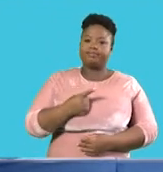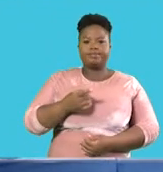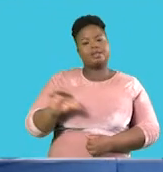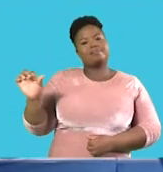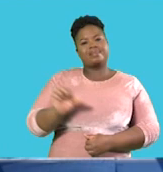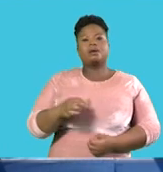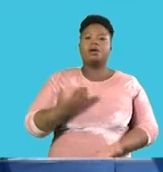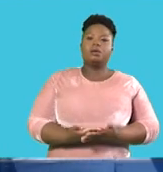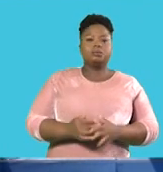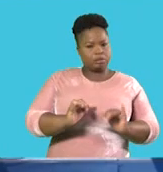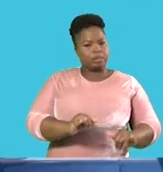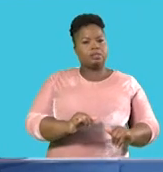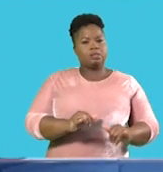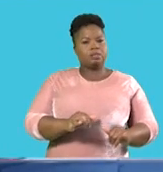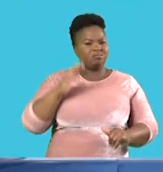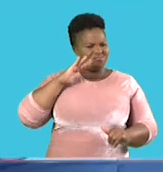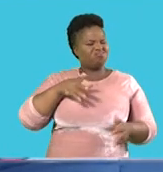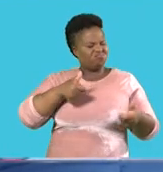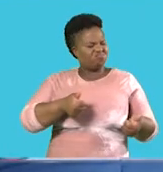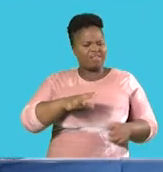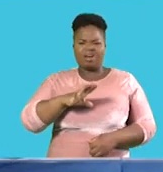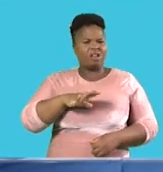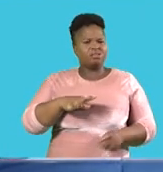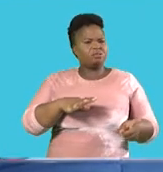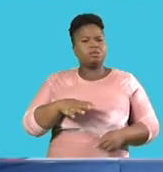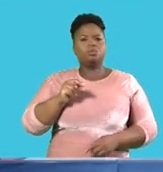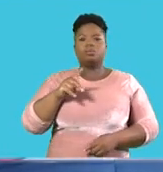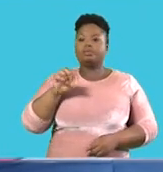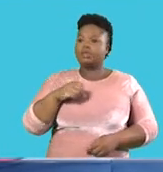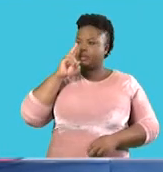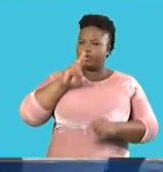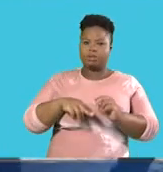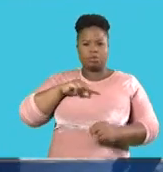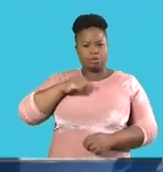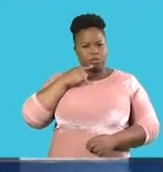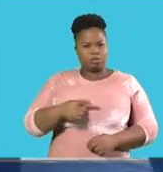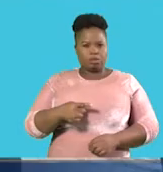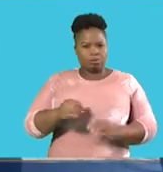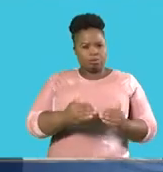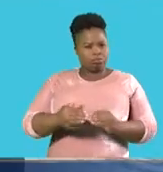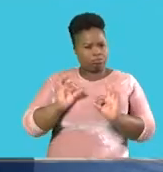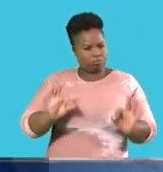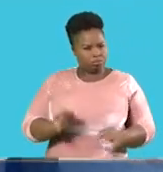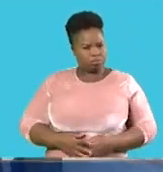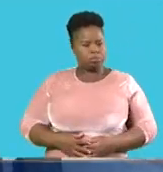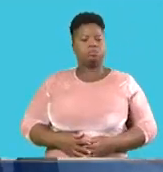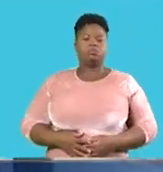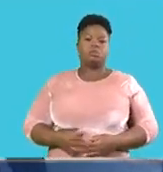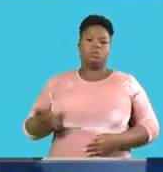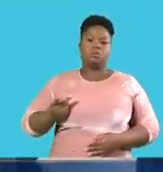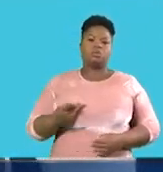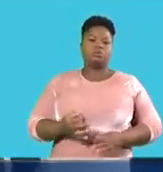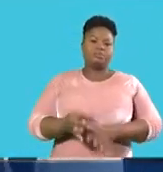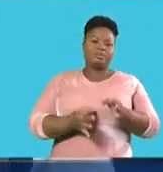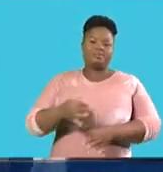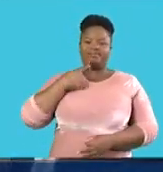come back, they can stay in our premises. And it's funny that Numsa would say that these premises are not conducive. Furthermore, he emphasizes that the